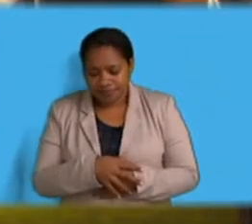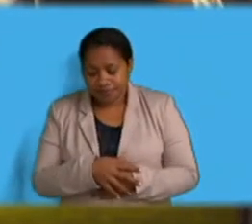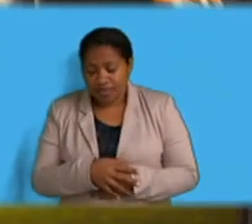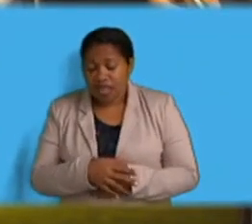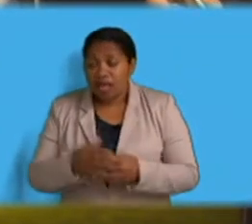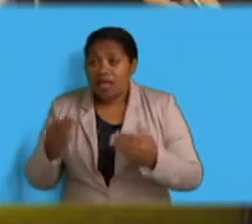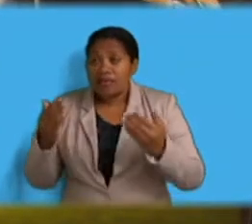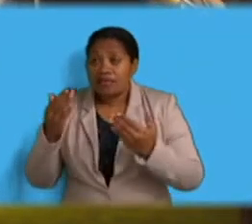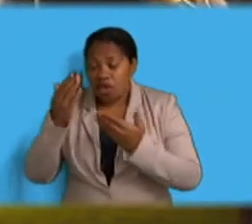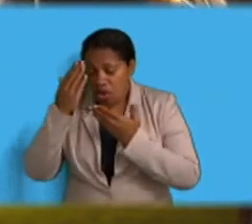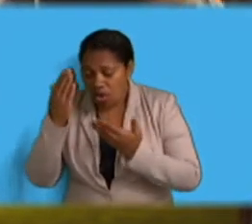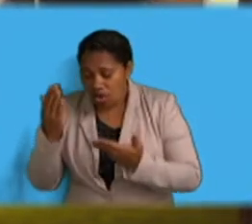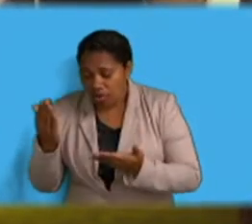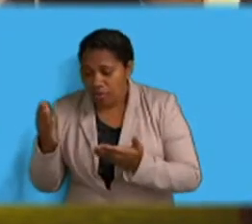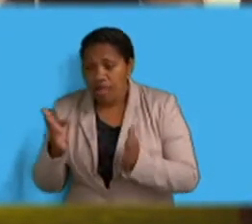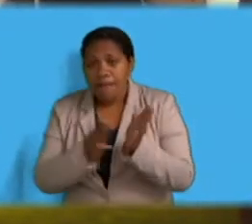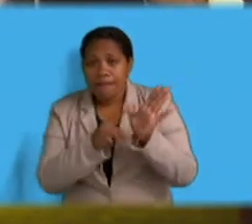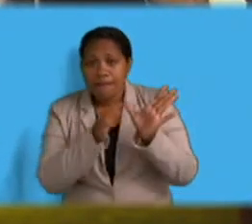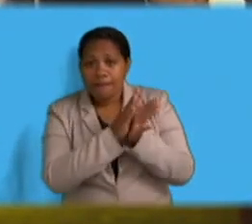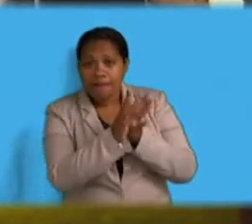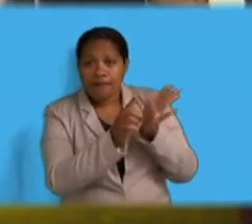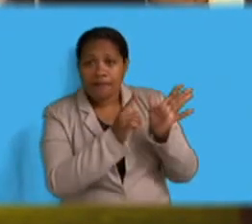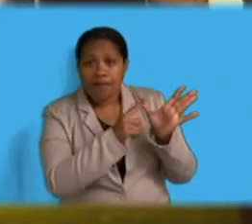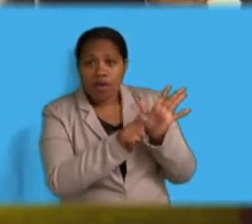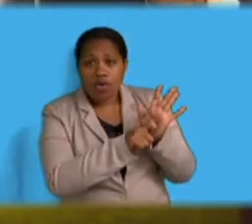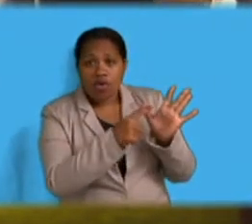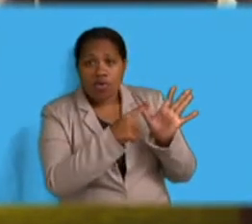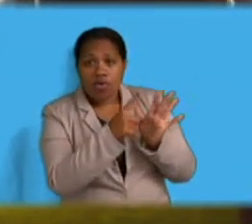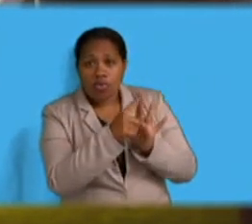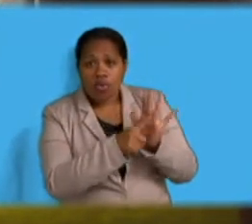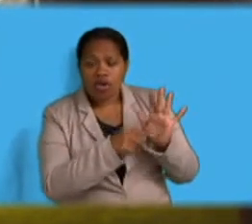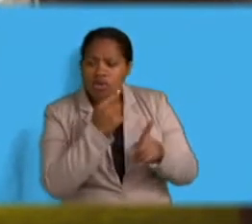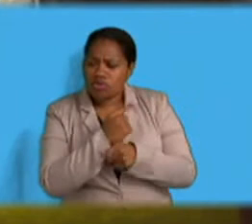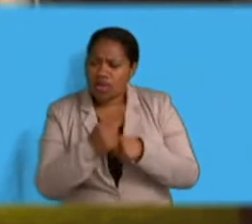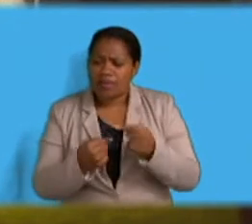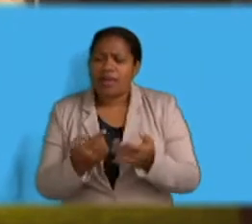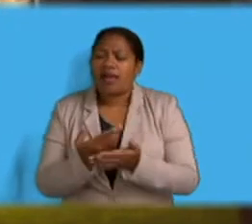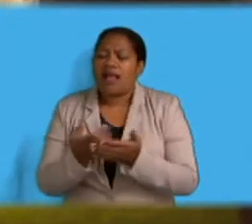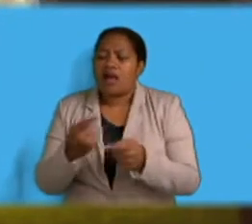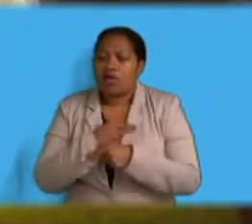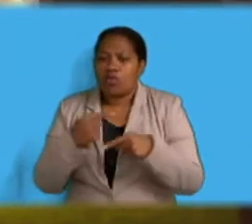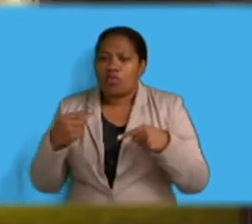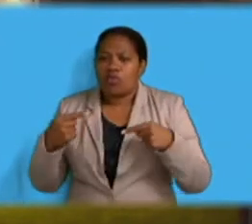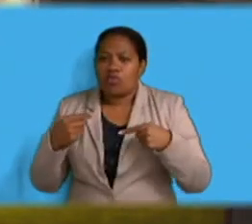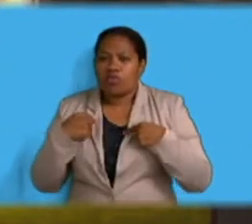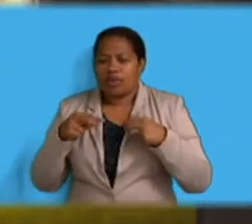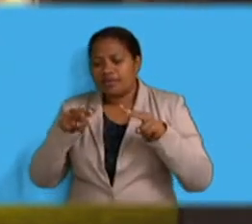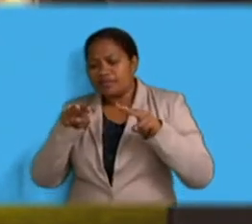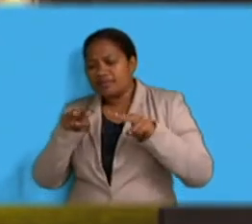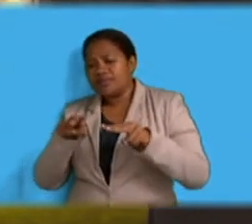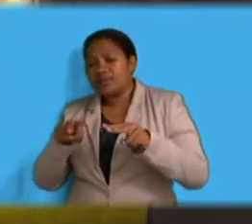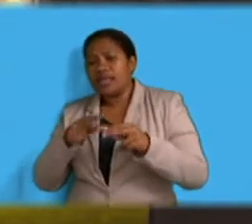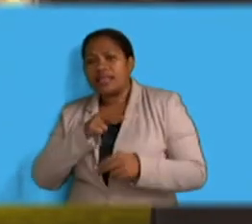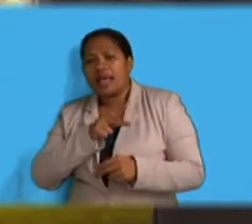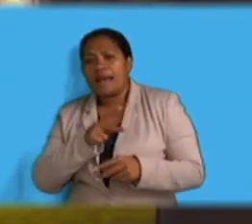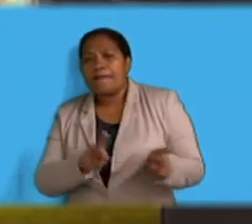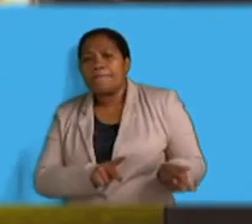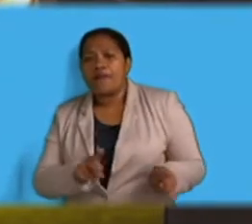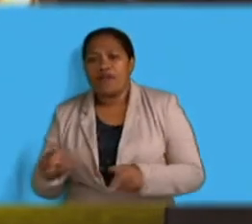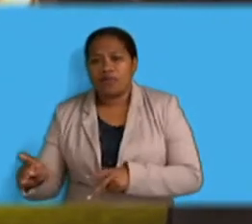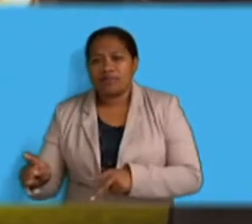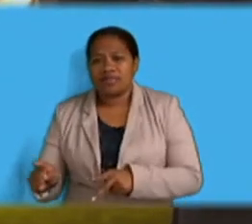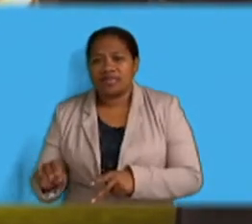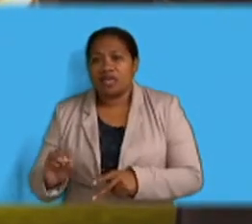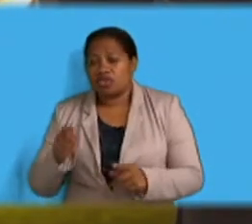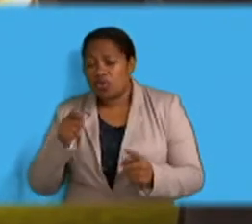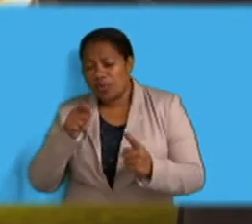terms of service delivery and how we actually measure the performance. And one of the key ways of measuring performance is your ability to also know